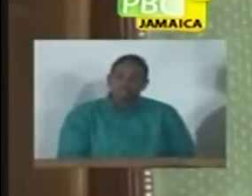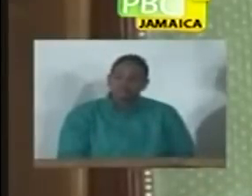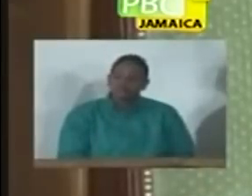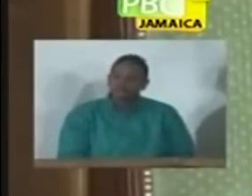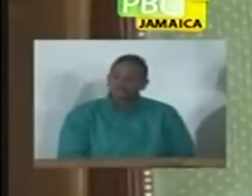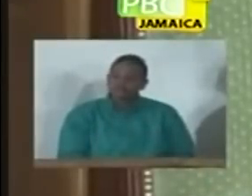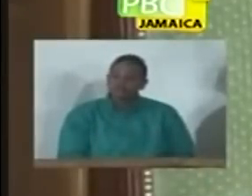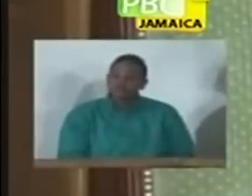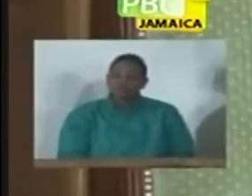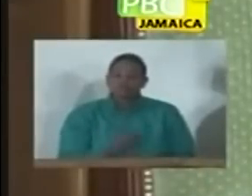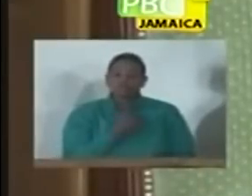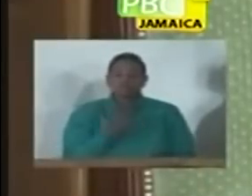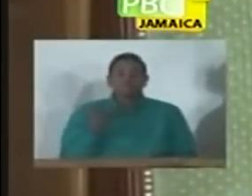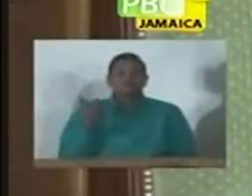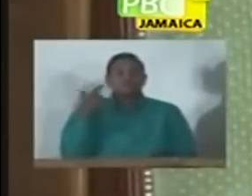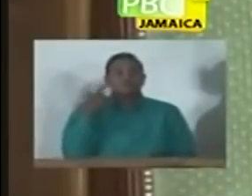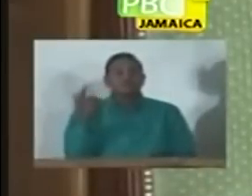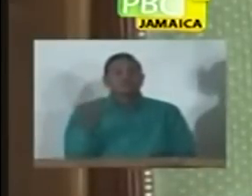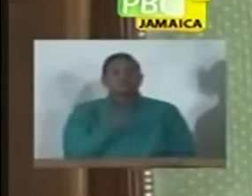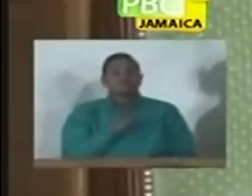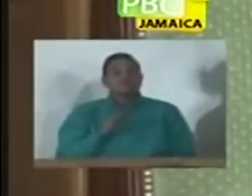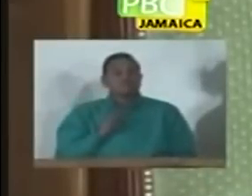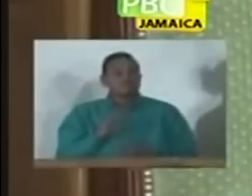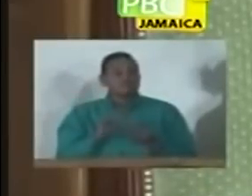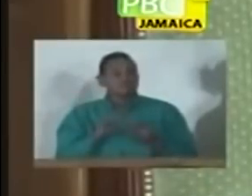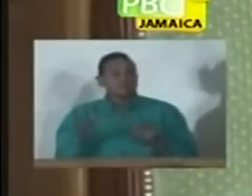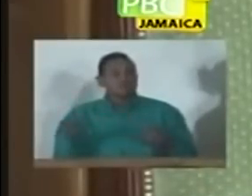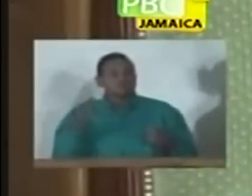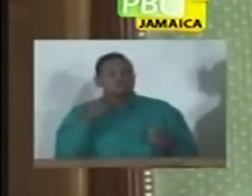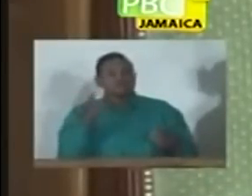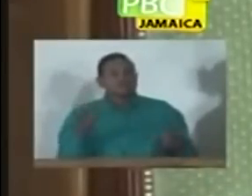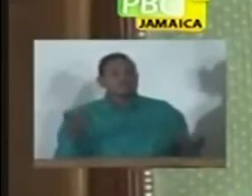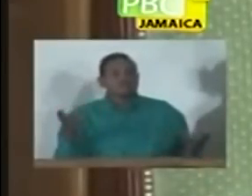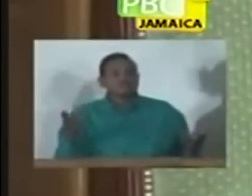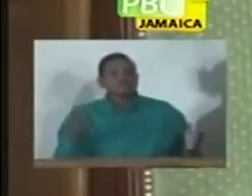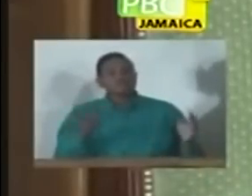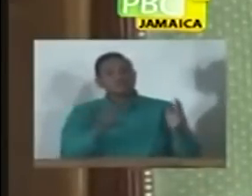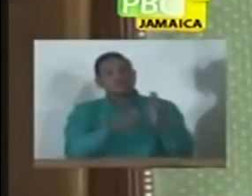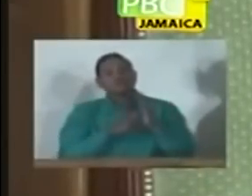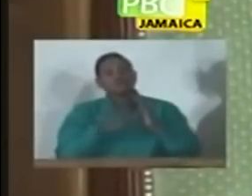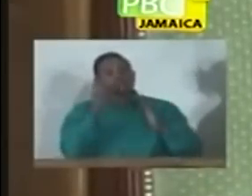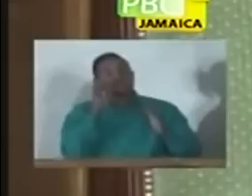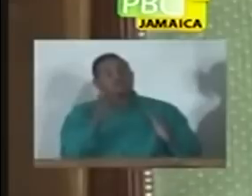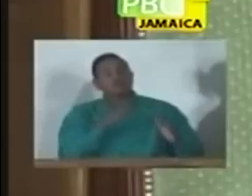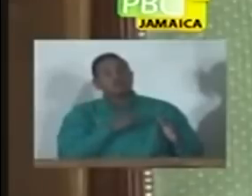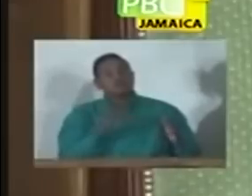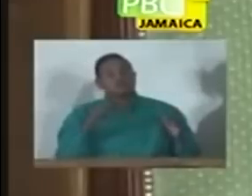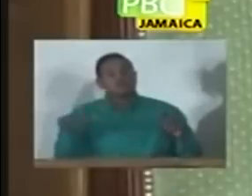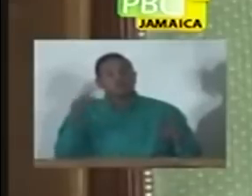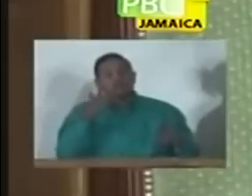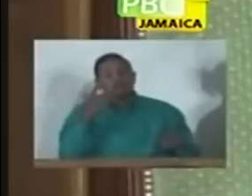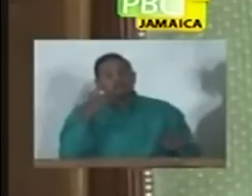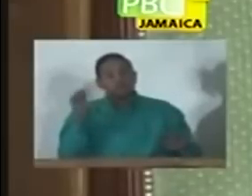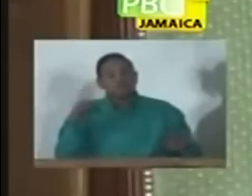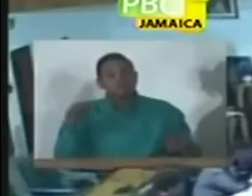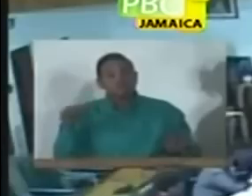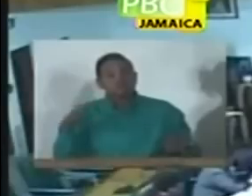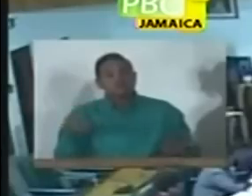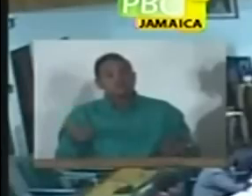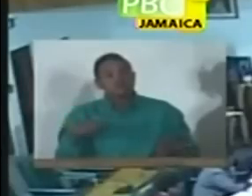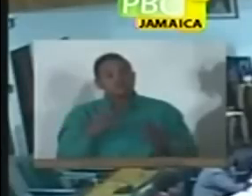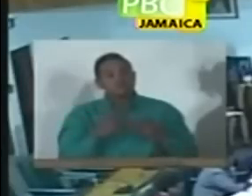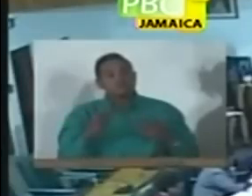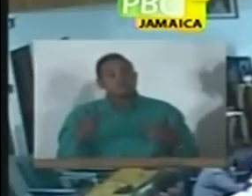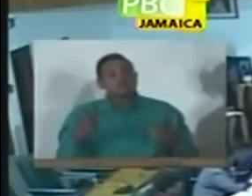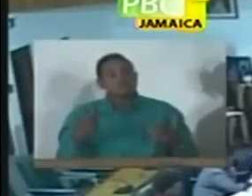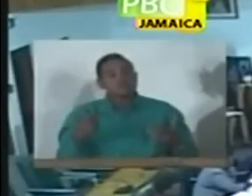Members of the Senate have heard the motion and the request for the affirmation. Those in favor? Before you move,